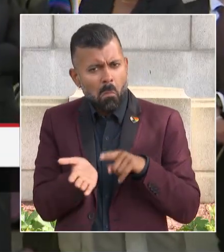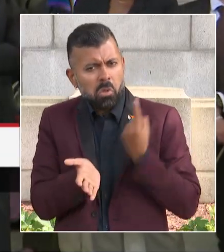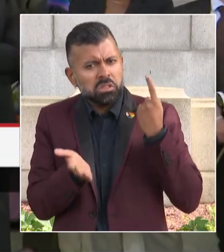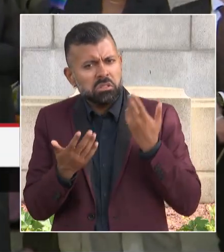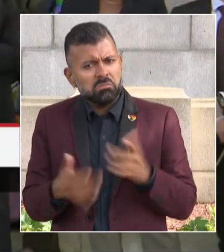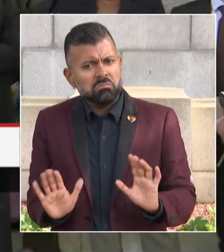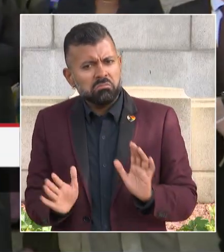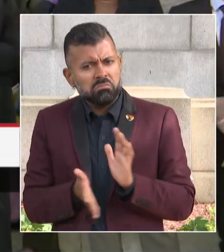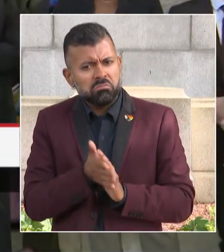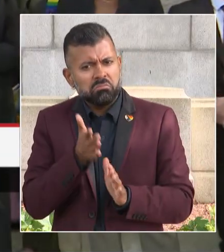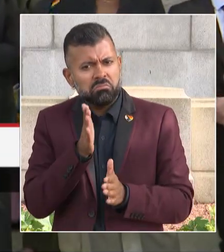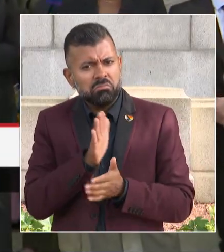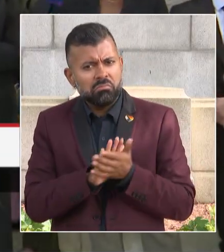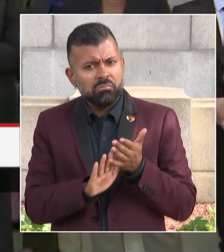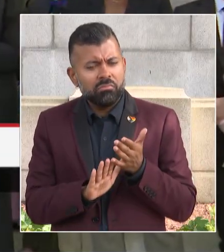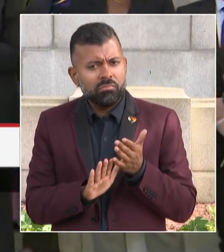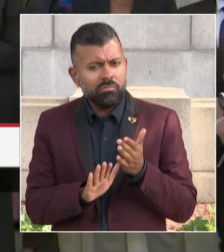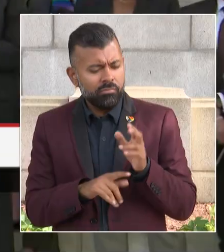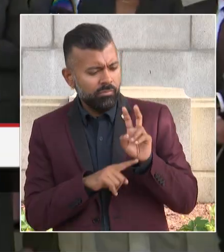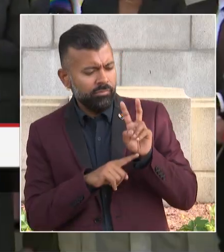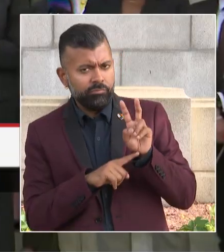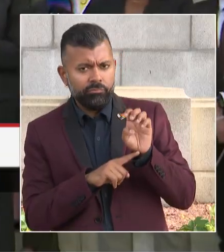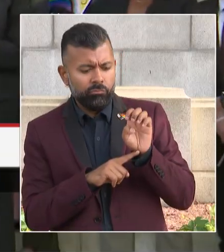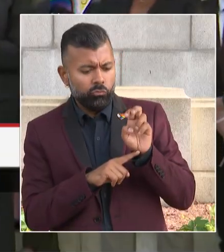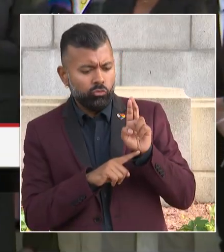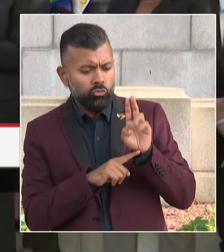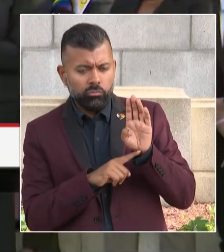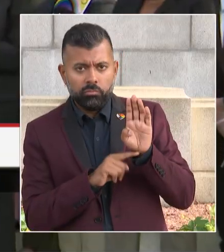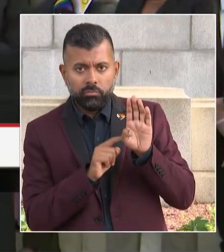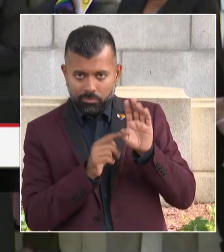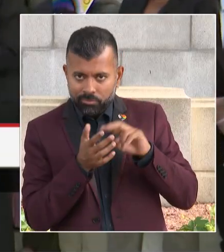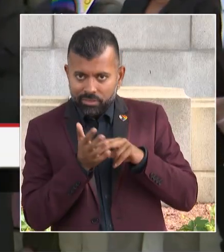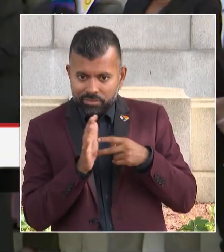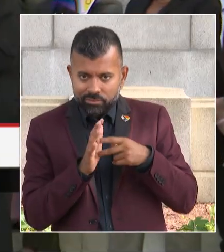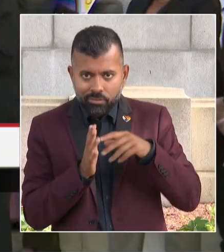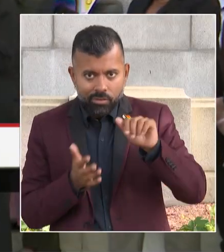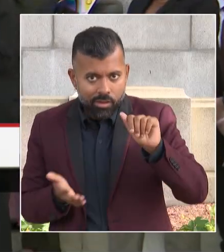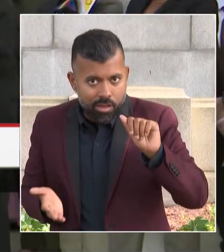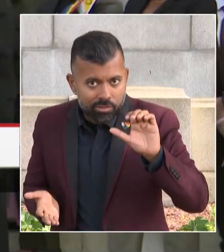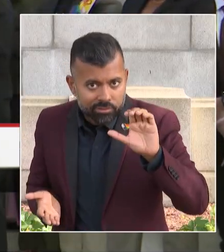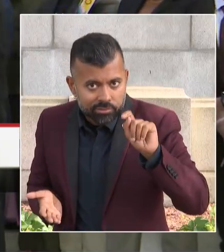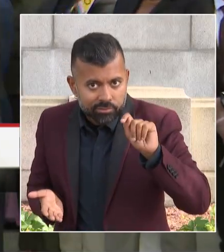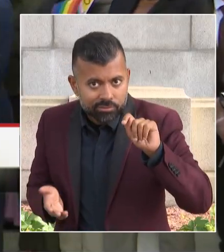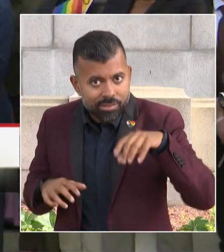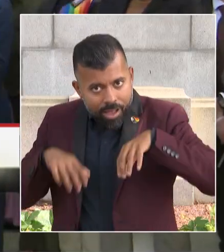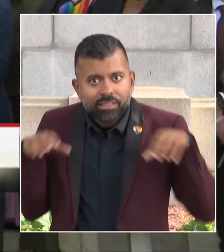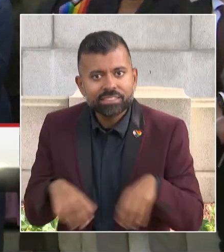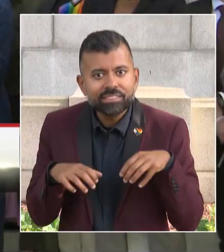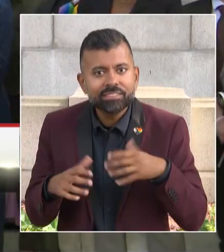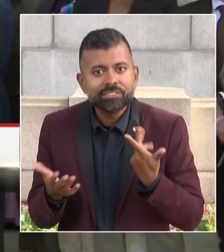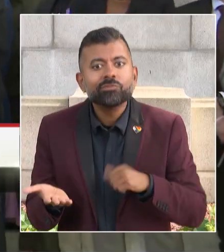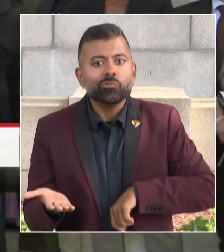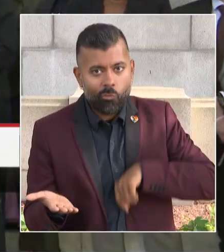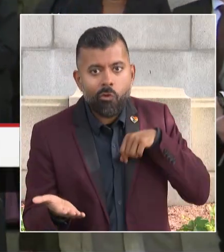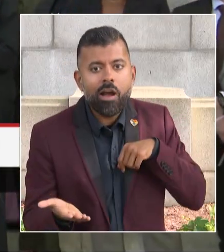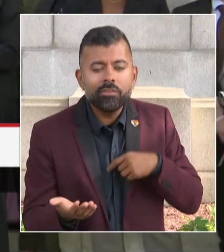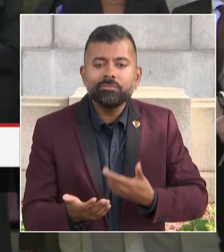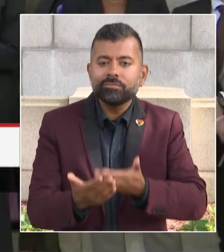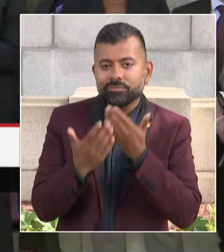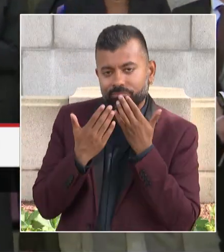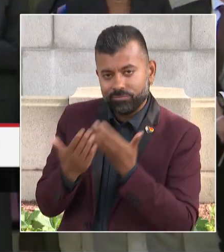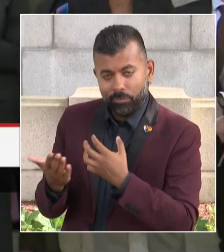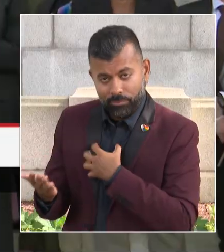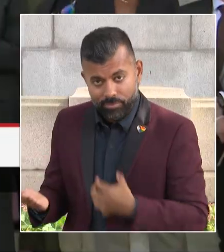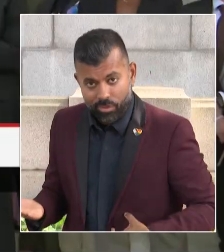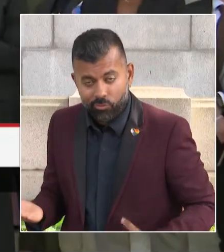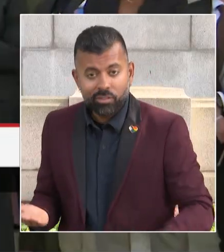being. I'm proud to be part of a city that across all of our government, from our mayor, through the council, through all of you, understand how important that is, that we take